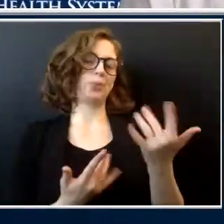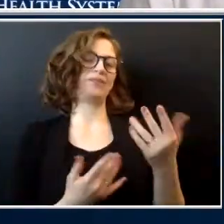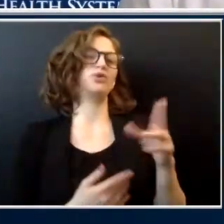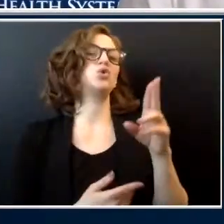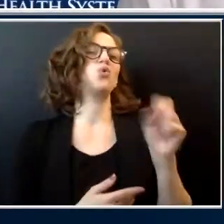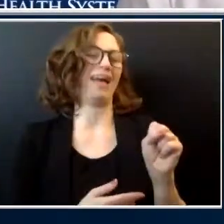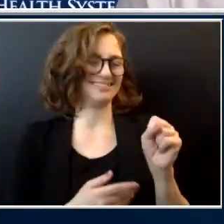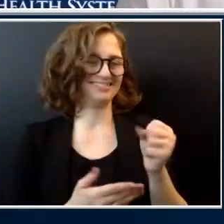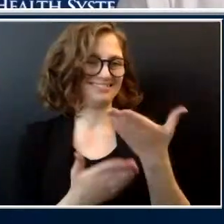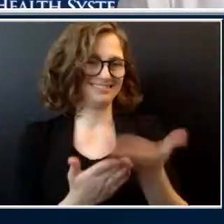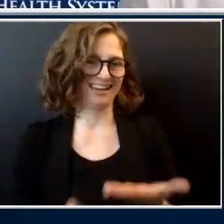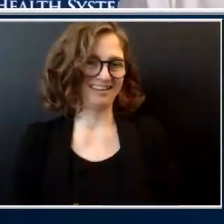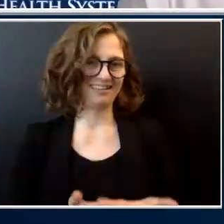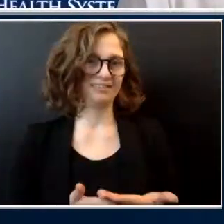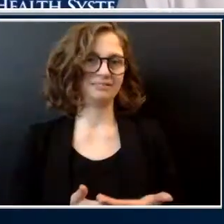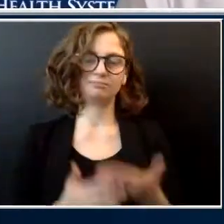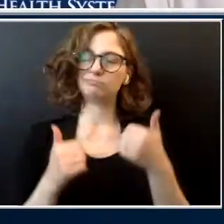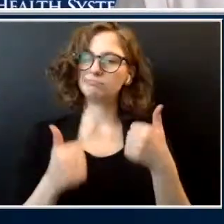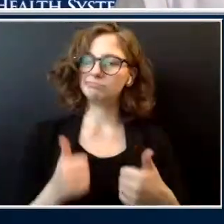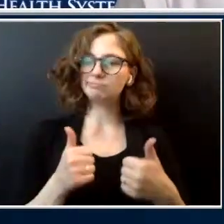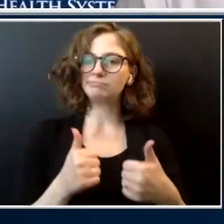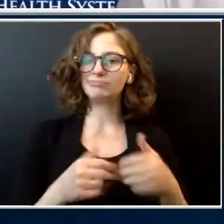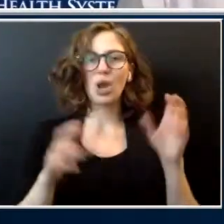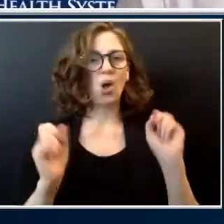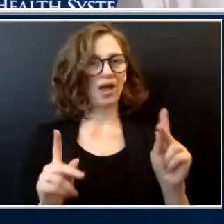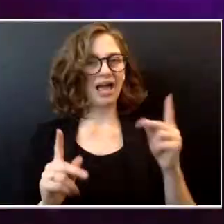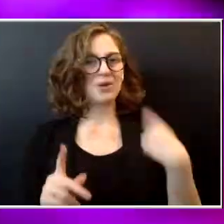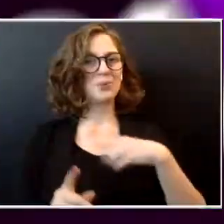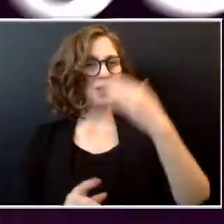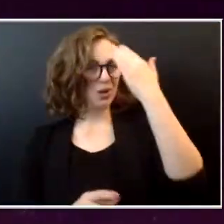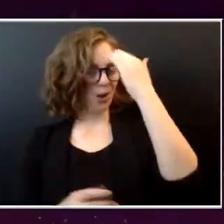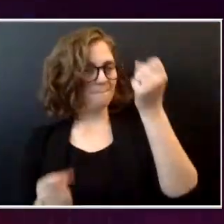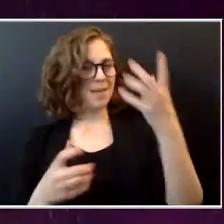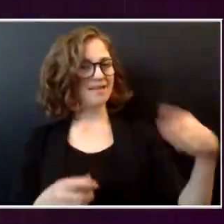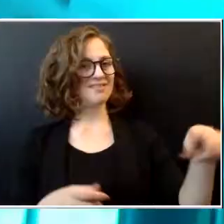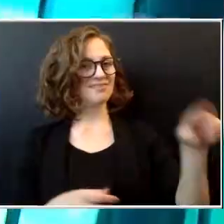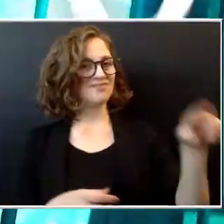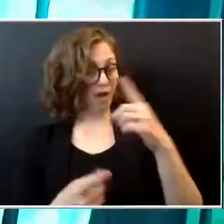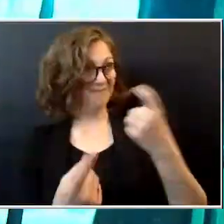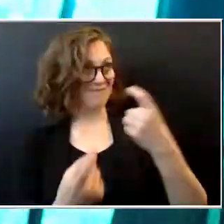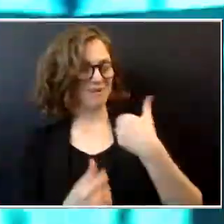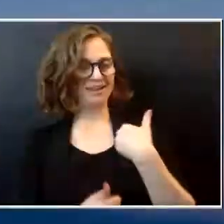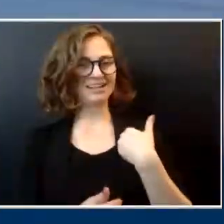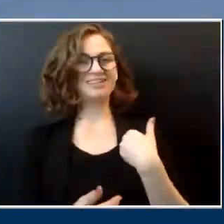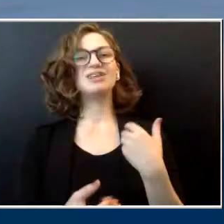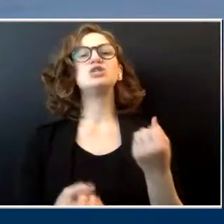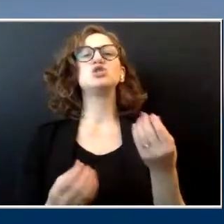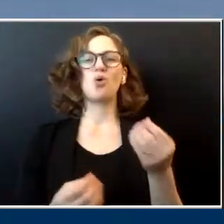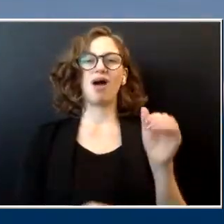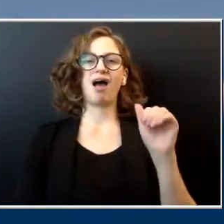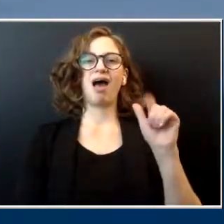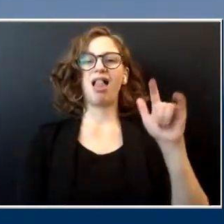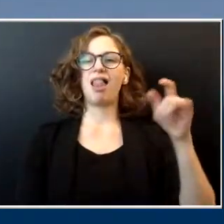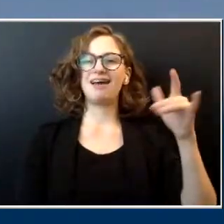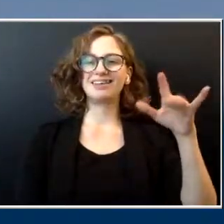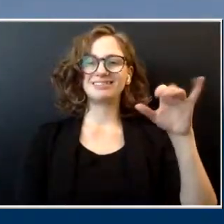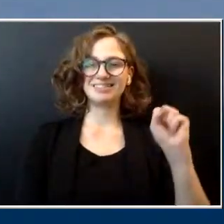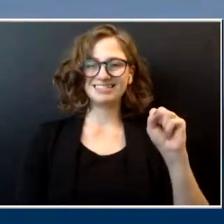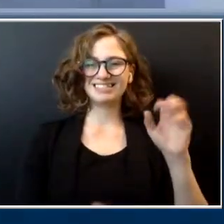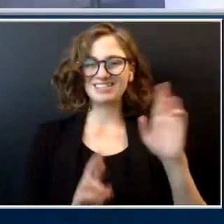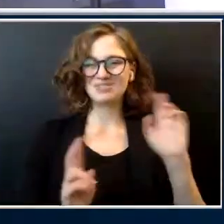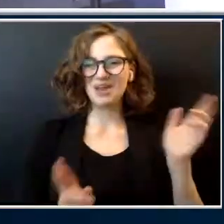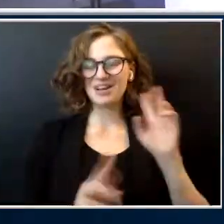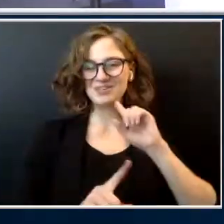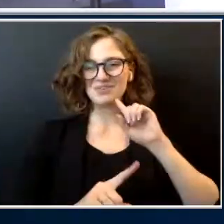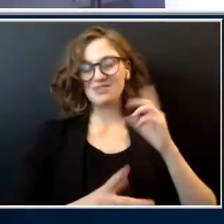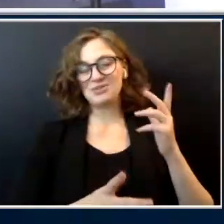It's good stuff. Okay, we know many of you may have some questions. Let's head to Studio B with Alexis. Alexis, good morning. Good morning.